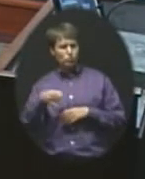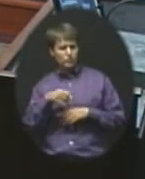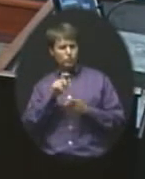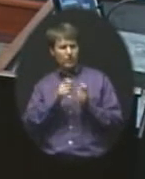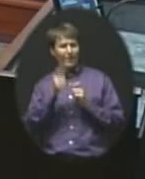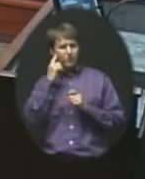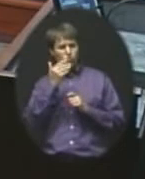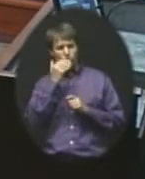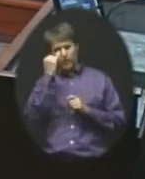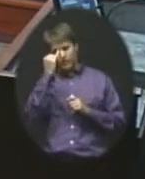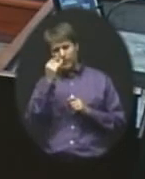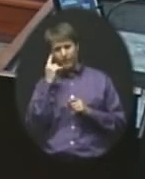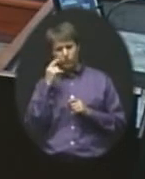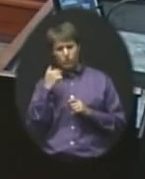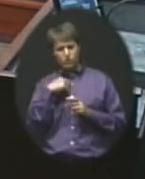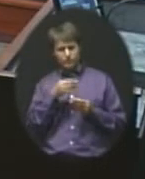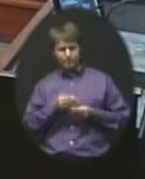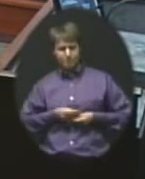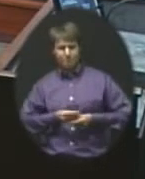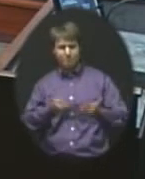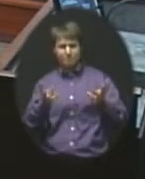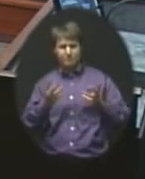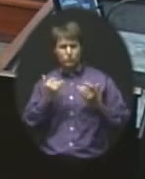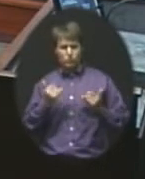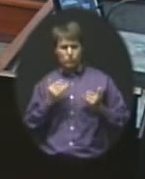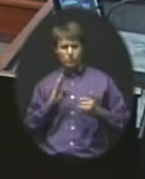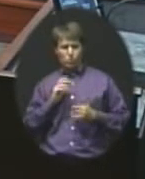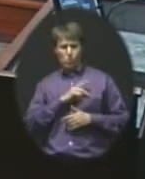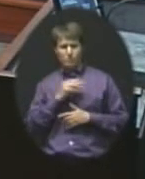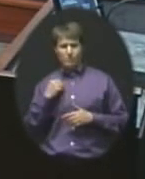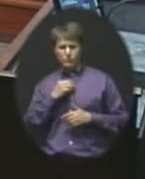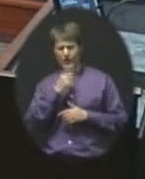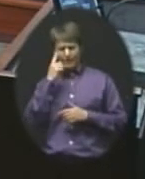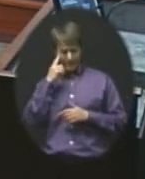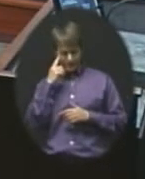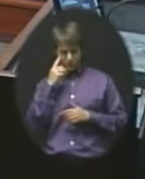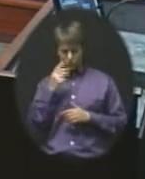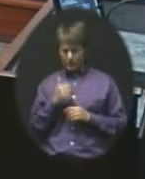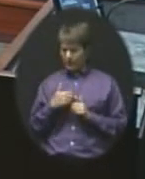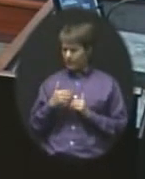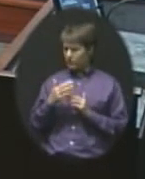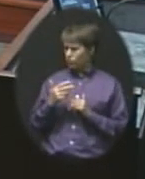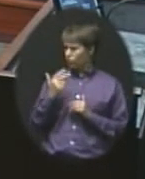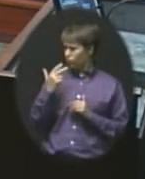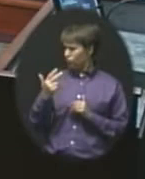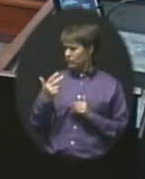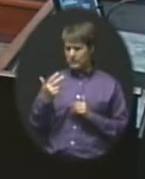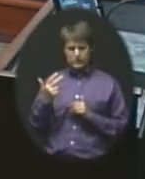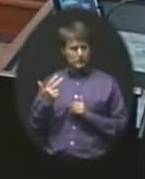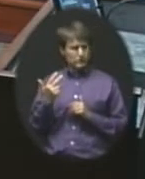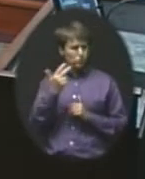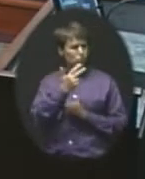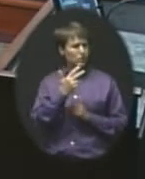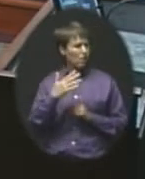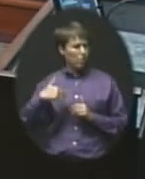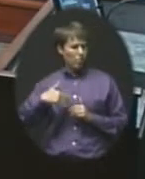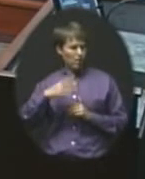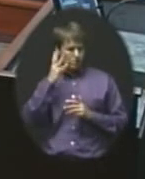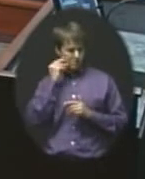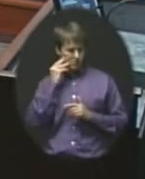idea for you to disseminate those to current board members, since I think there's at least three board members that have not been through a